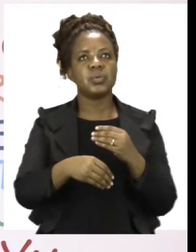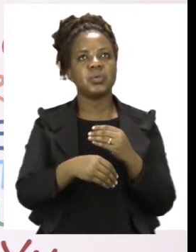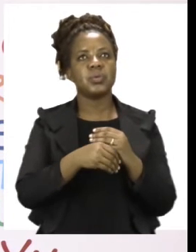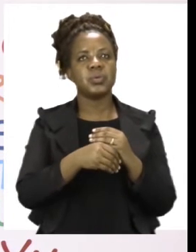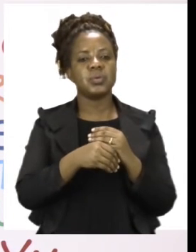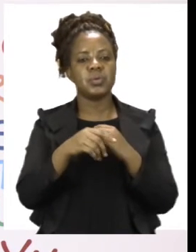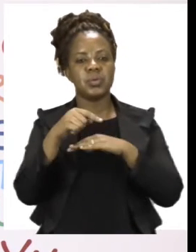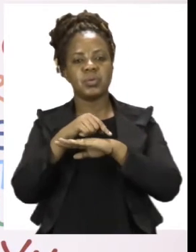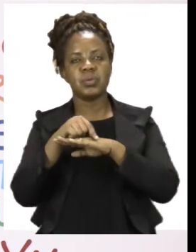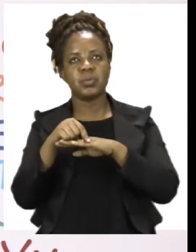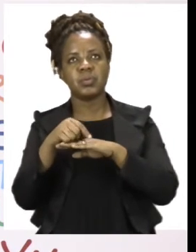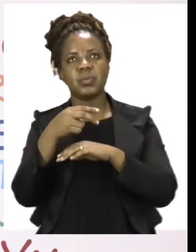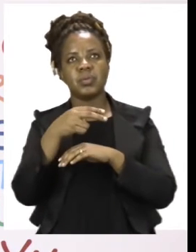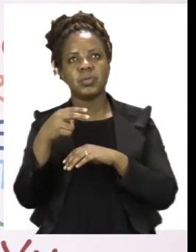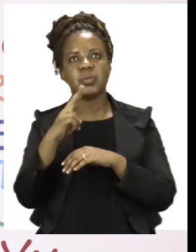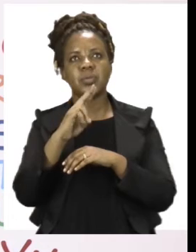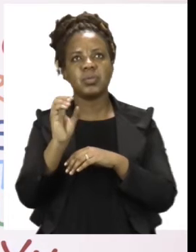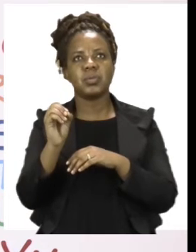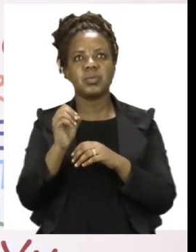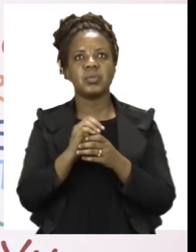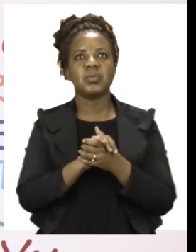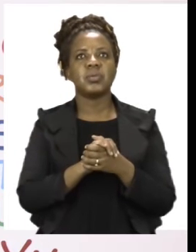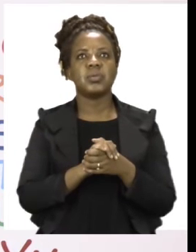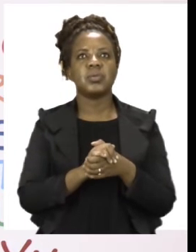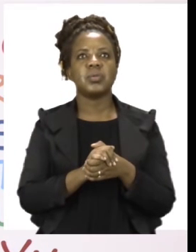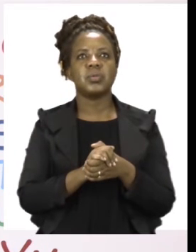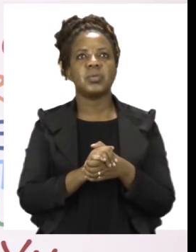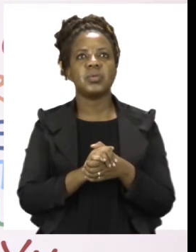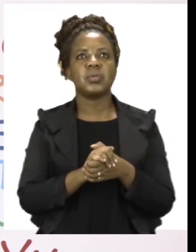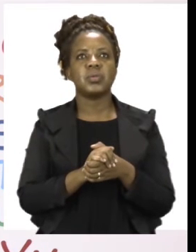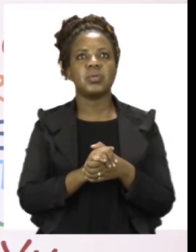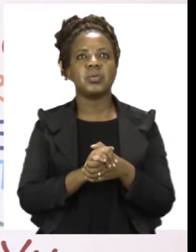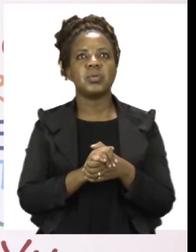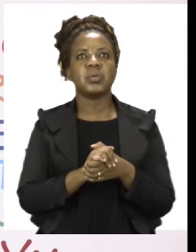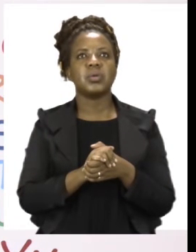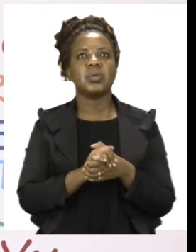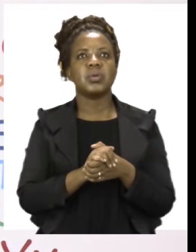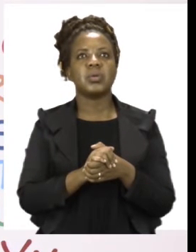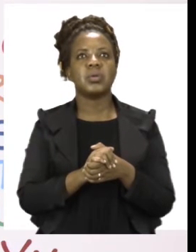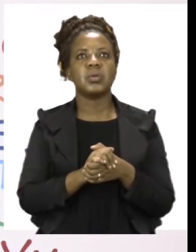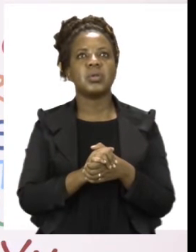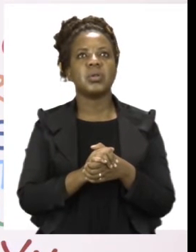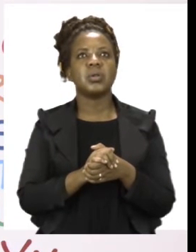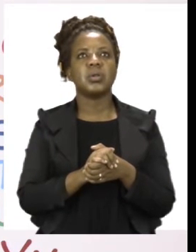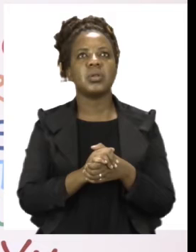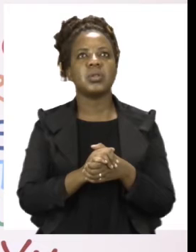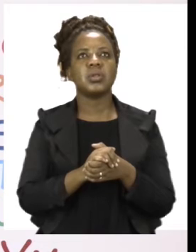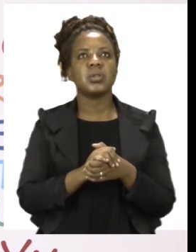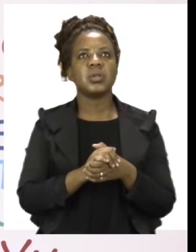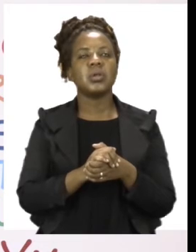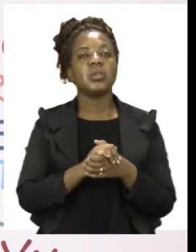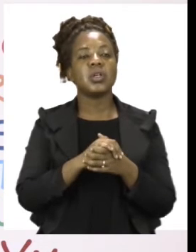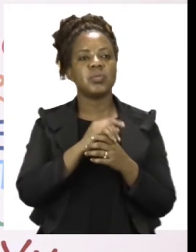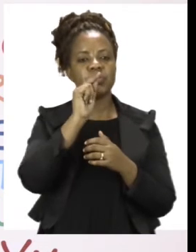we are now going to do is first write our 20 sticks. So we can